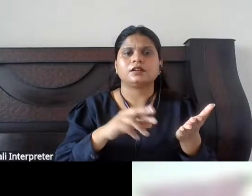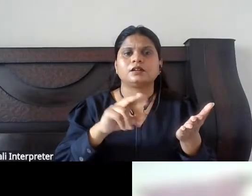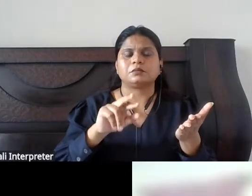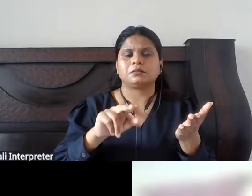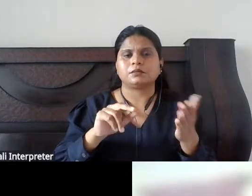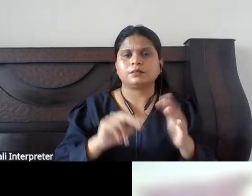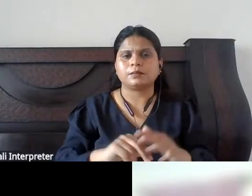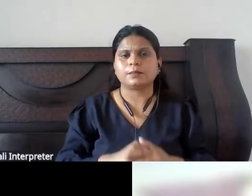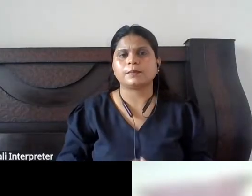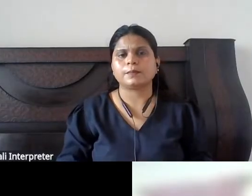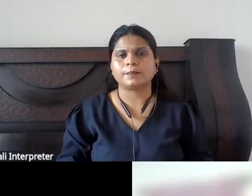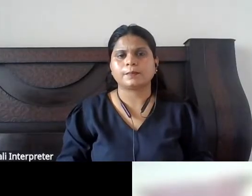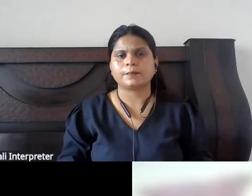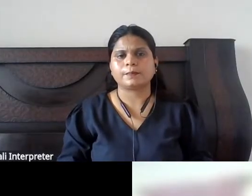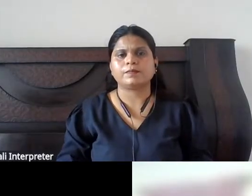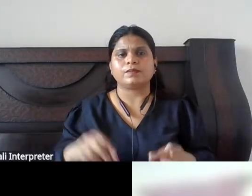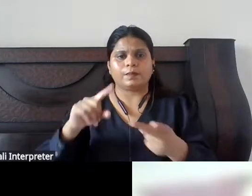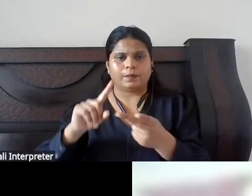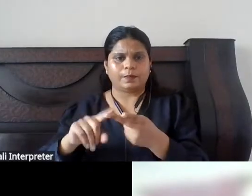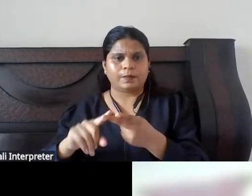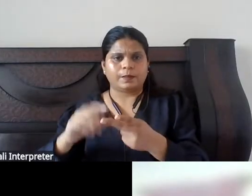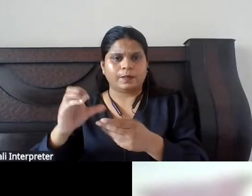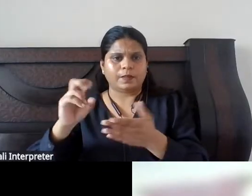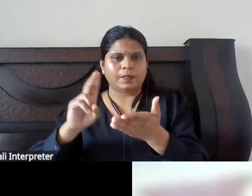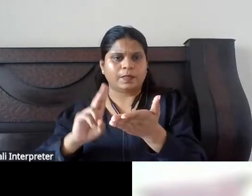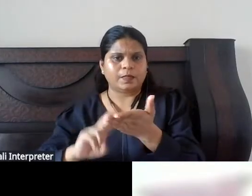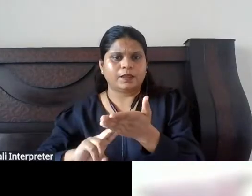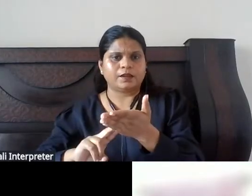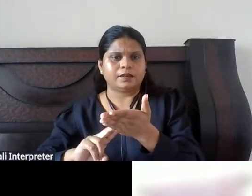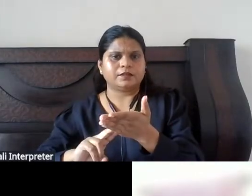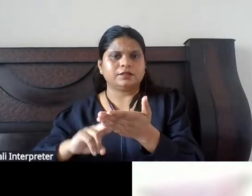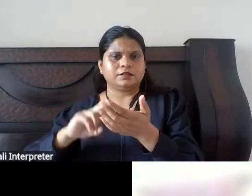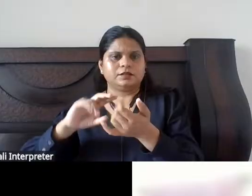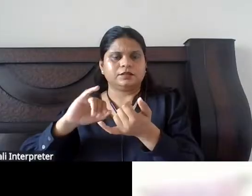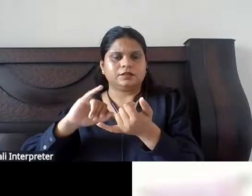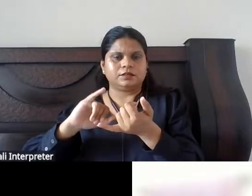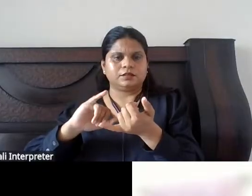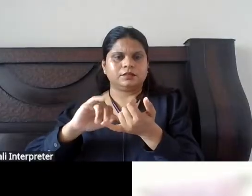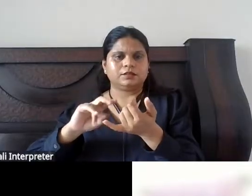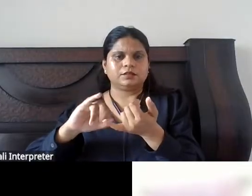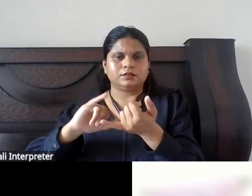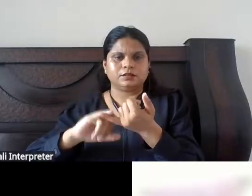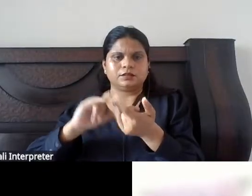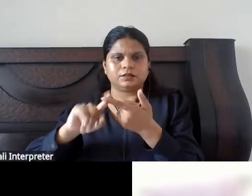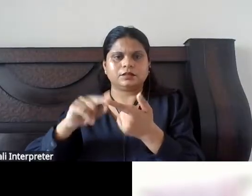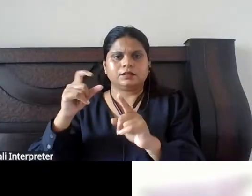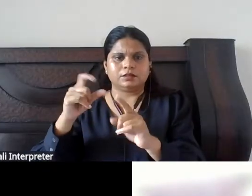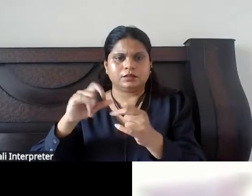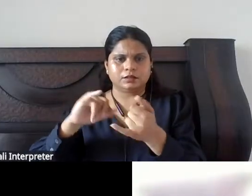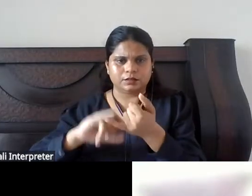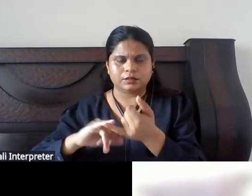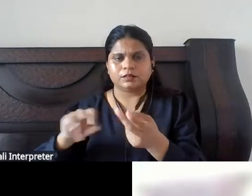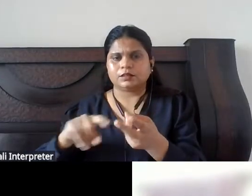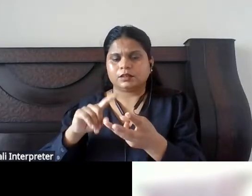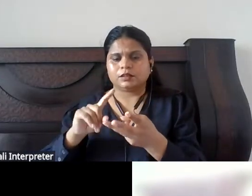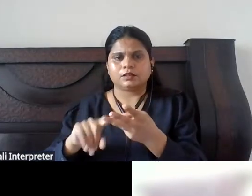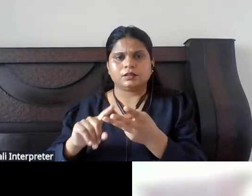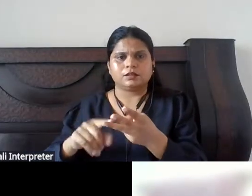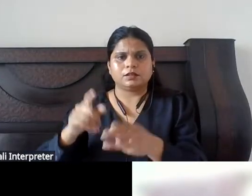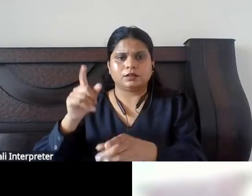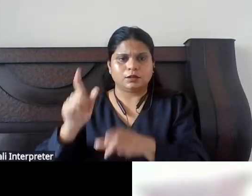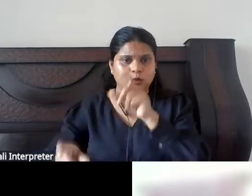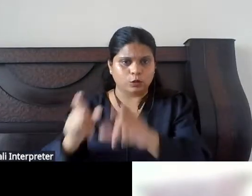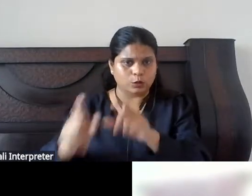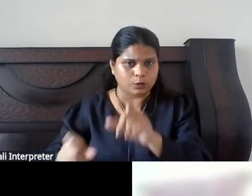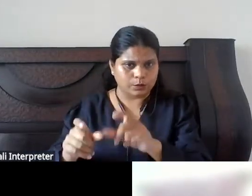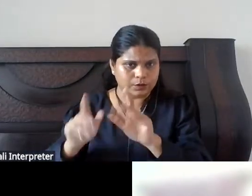exercise. Census is something wherein you just have to mention, and the numerators is by law has to incorporate whatever you tell them.